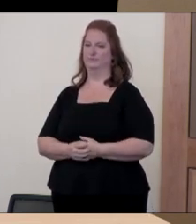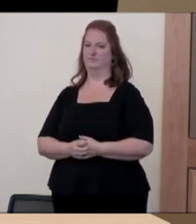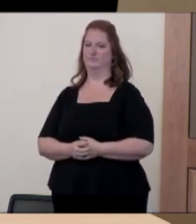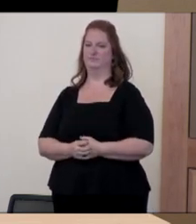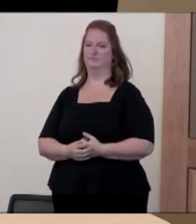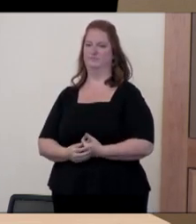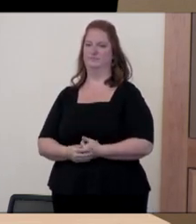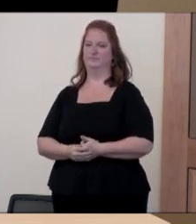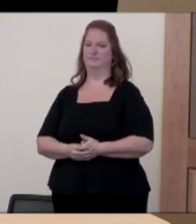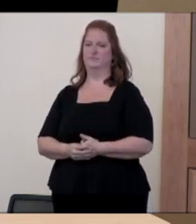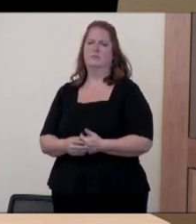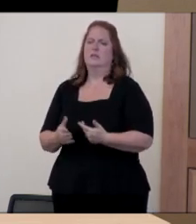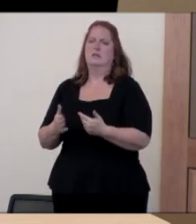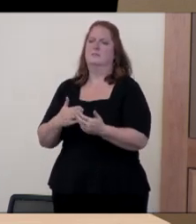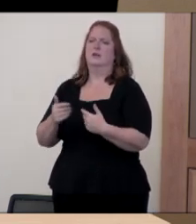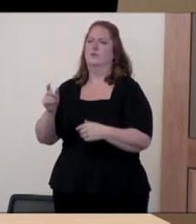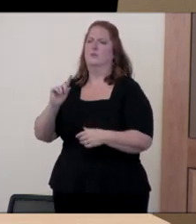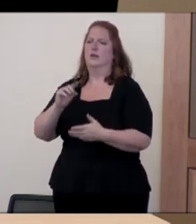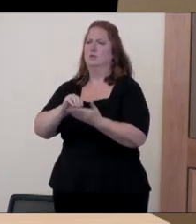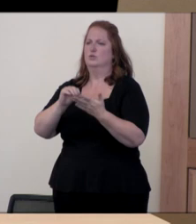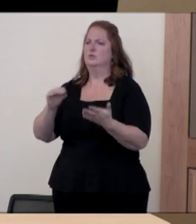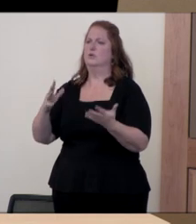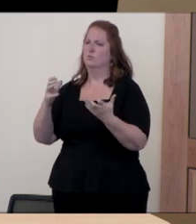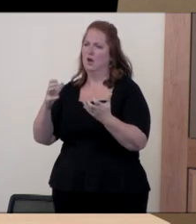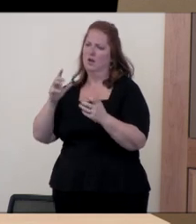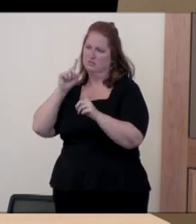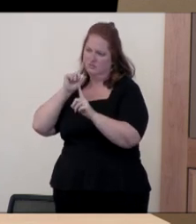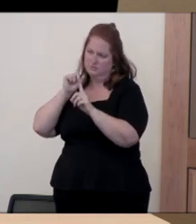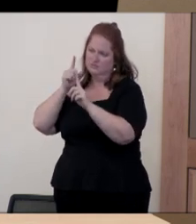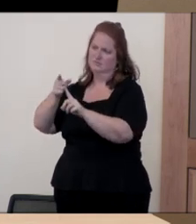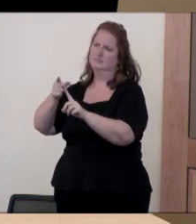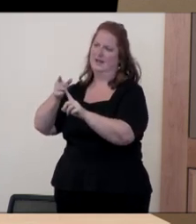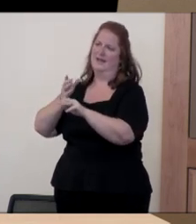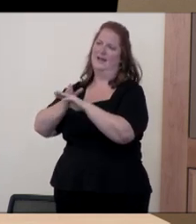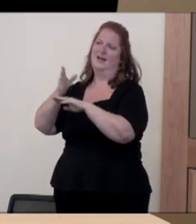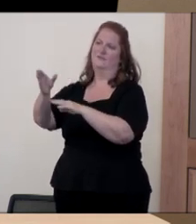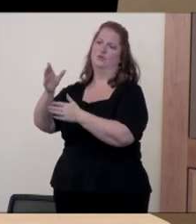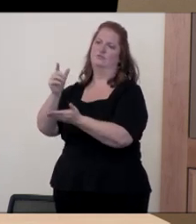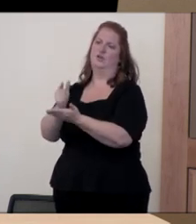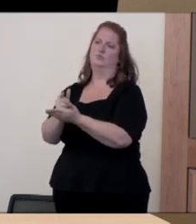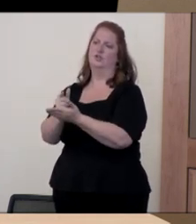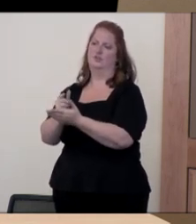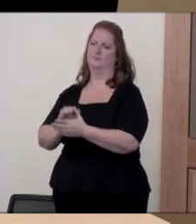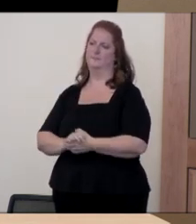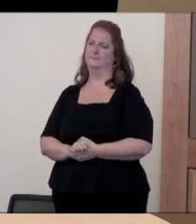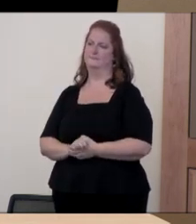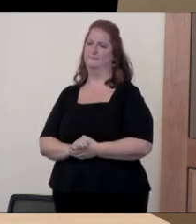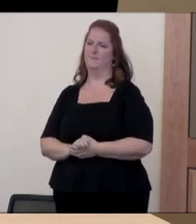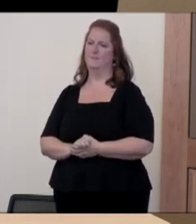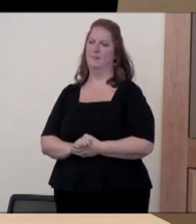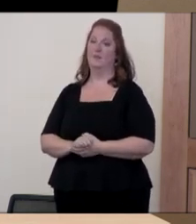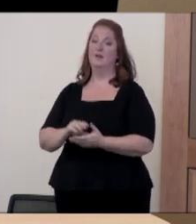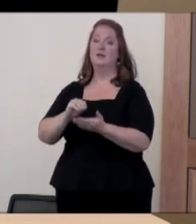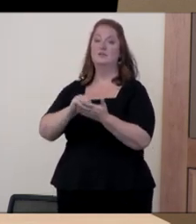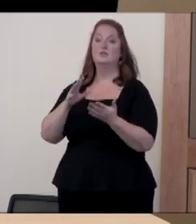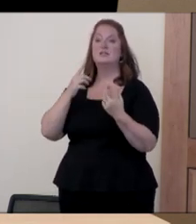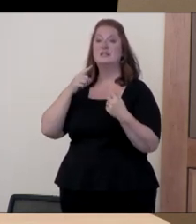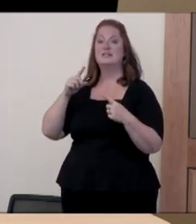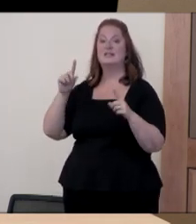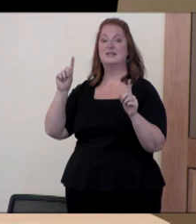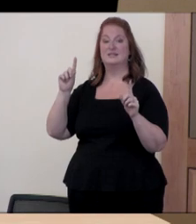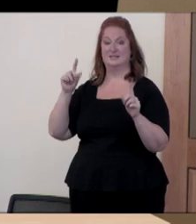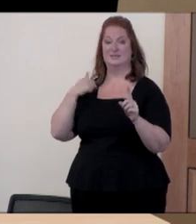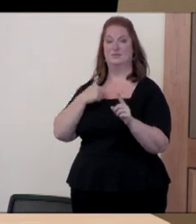or wherever a student endeavors to be when they graduate. We've integrated student success under